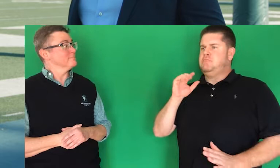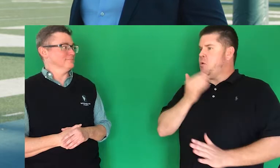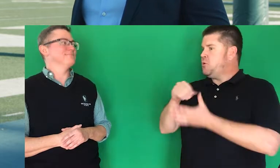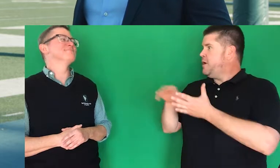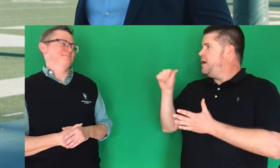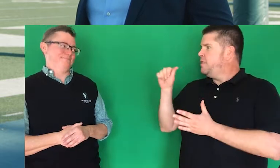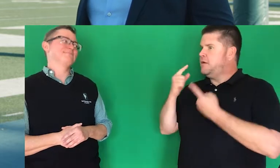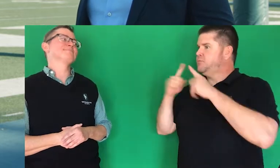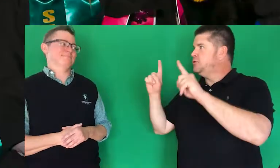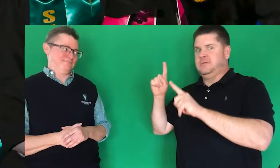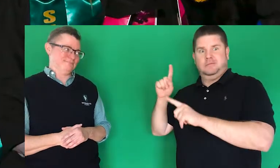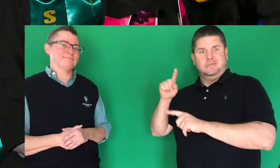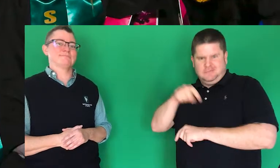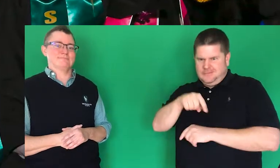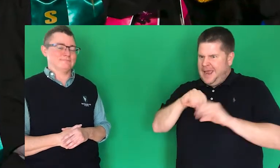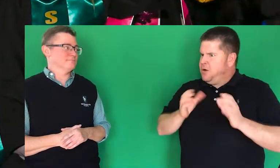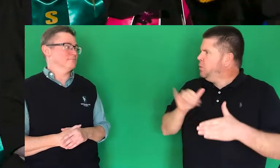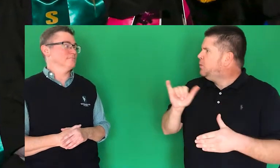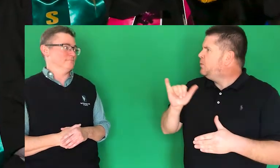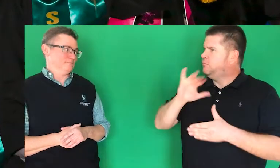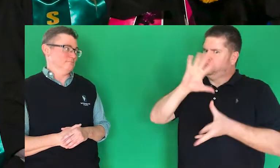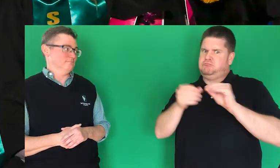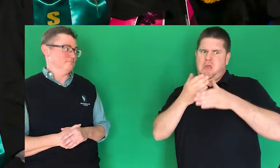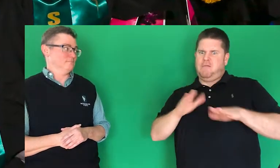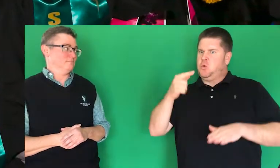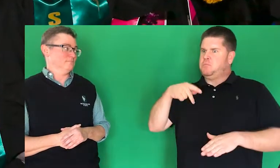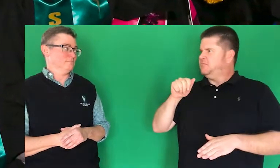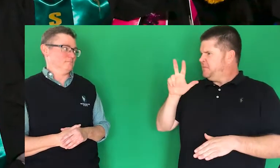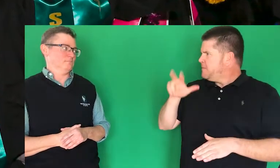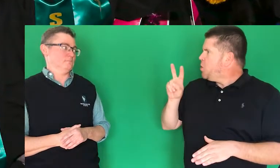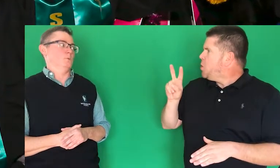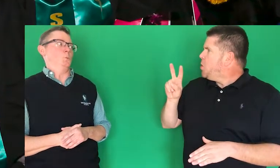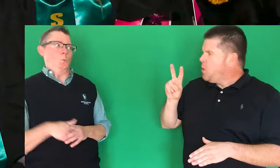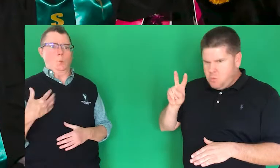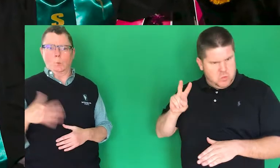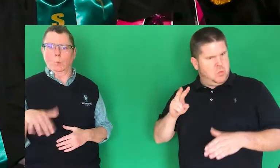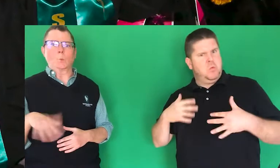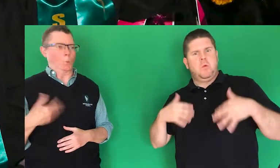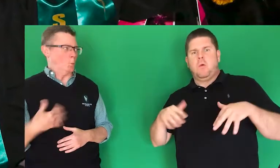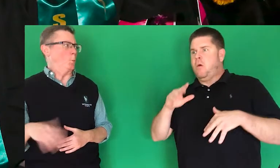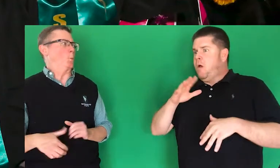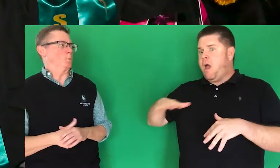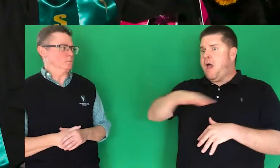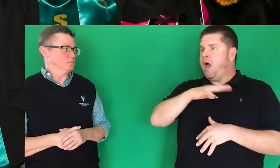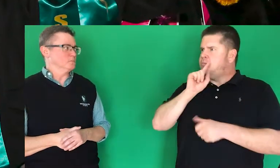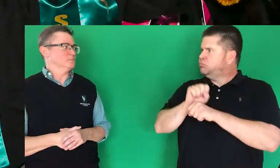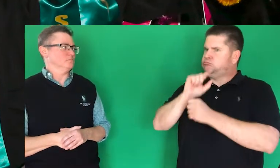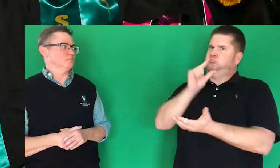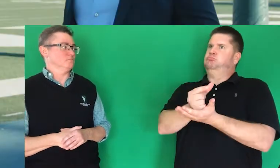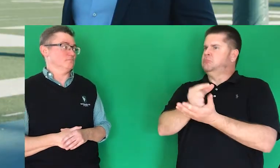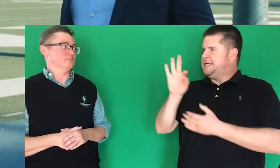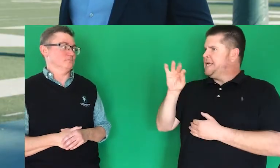student athletes have done in the classroom. Overall, GPA of a 3.2 amongst all the teams, a graduation